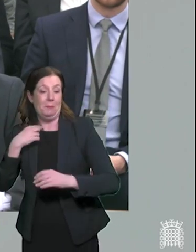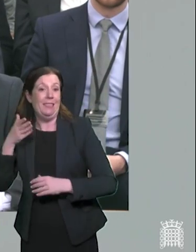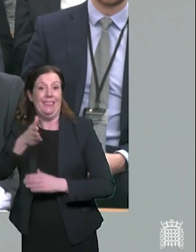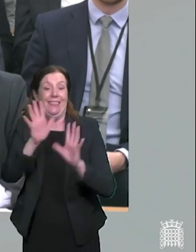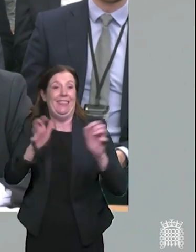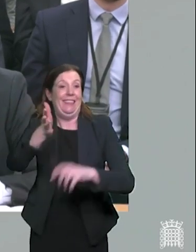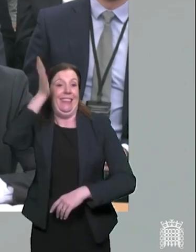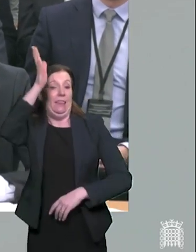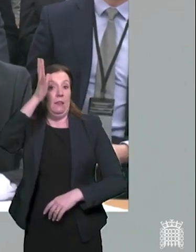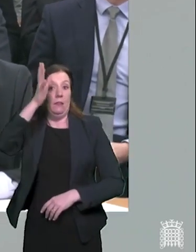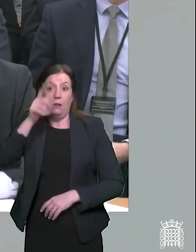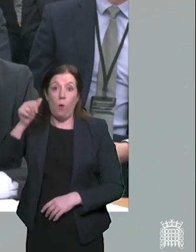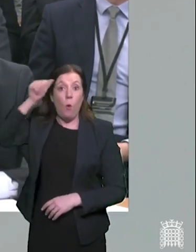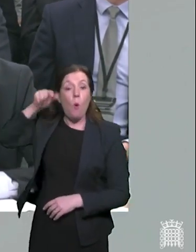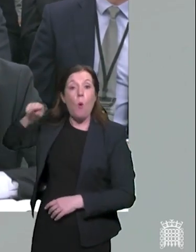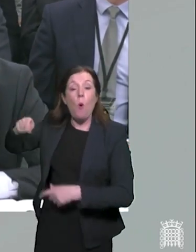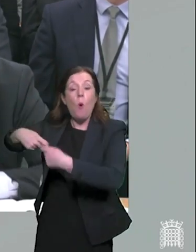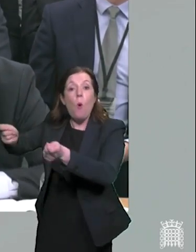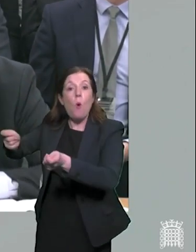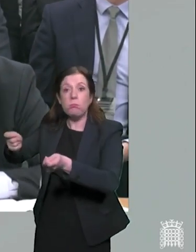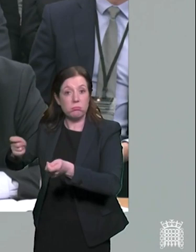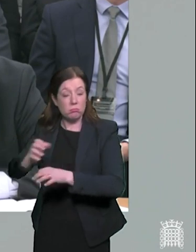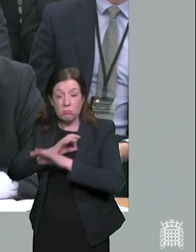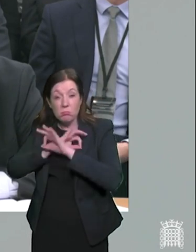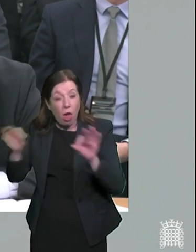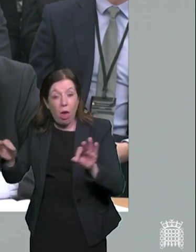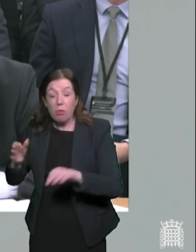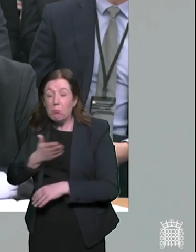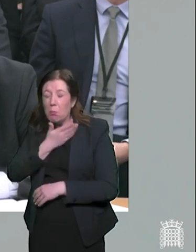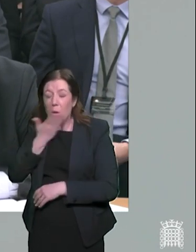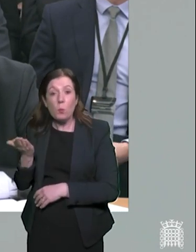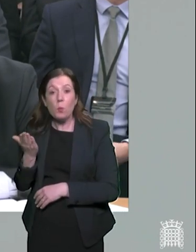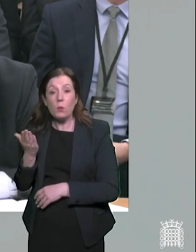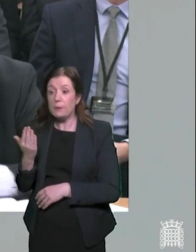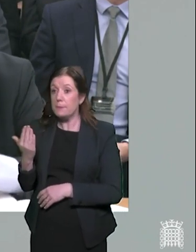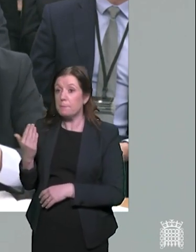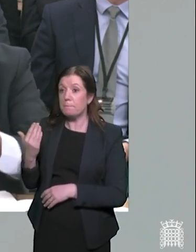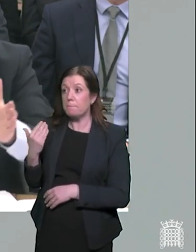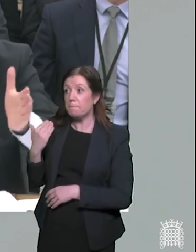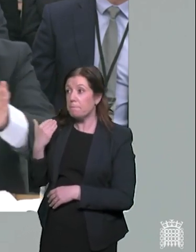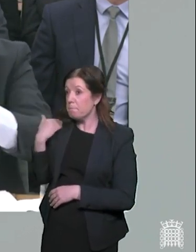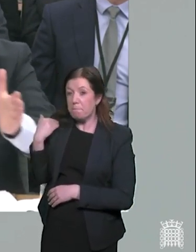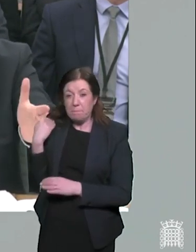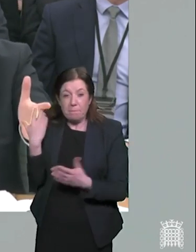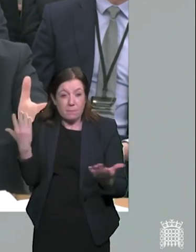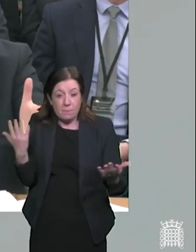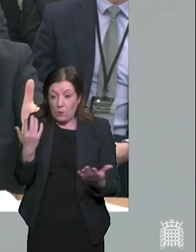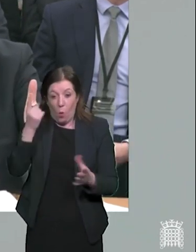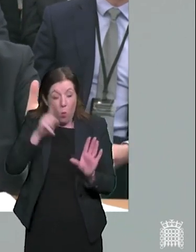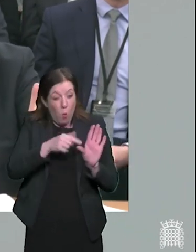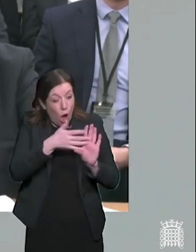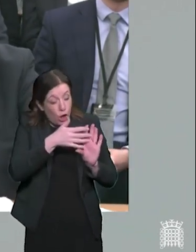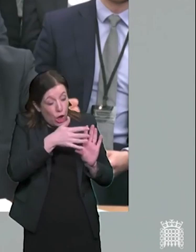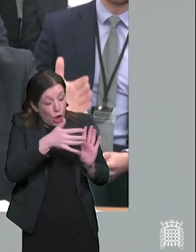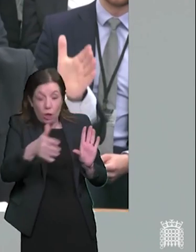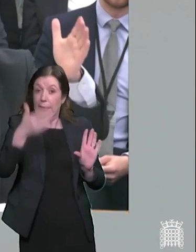Commons. Nobody said to me that we've had something we've done something that in the almost a year that